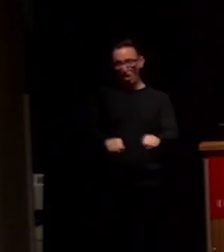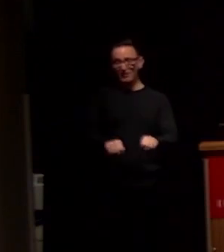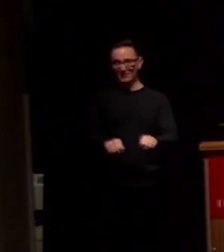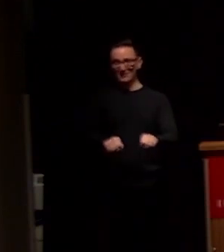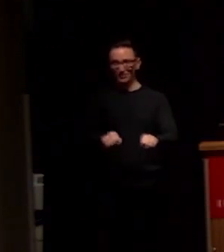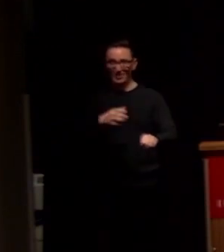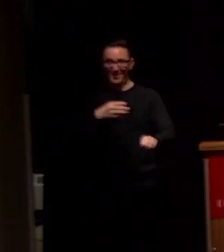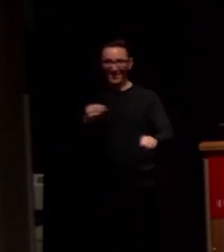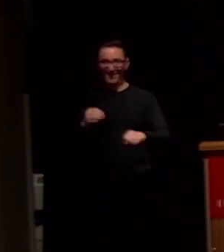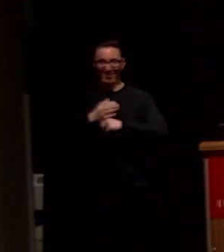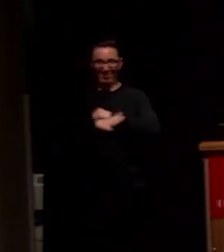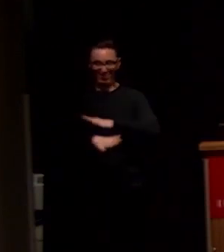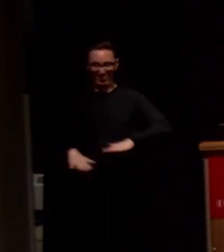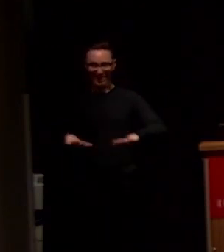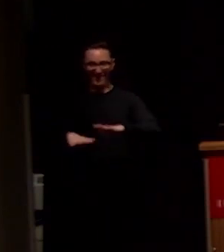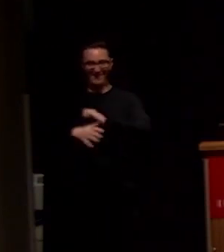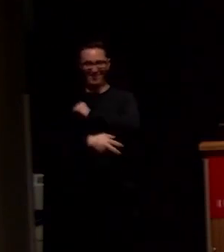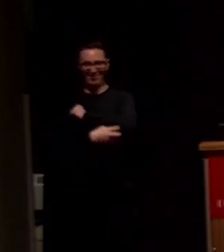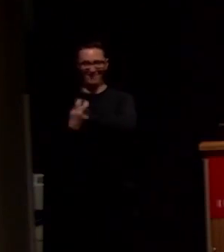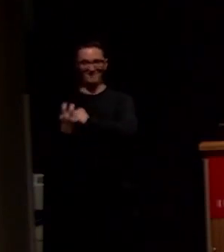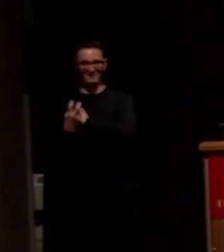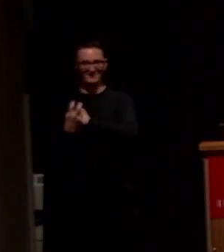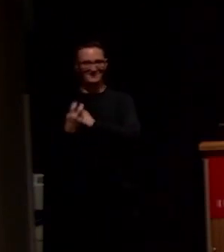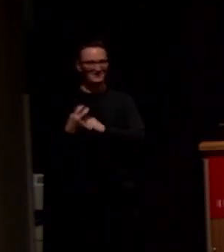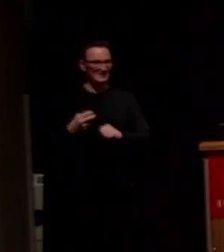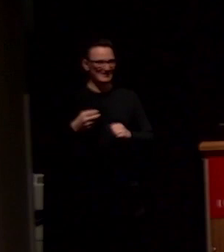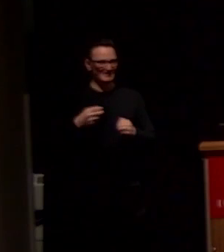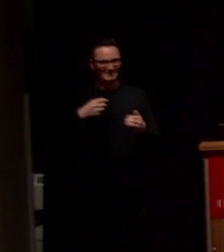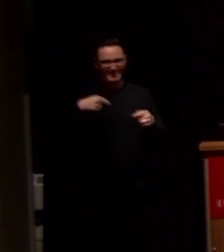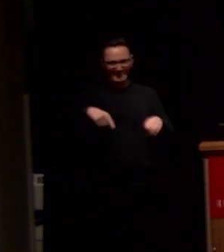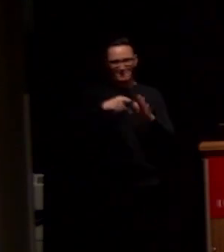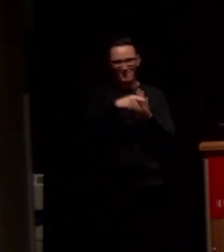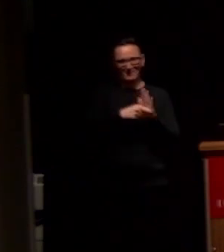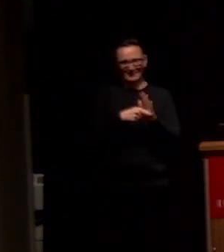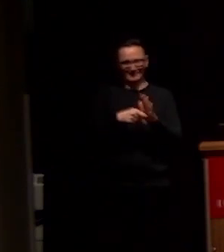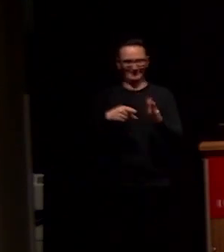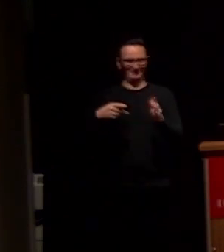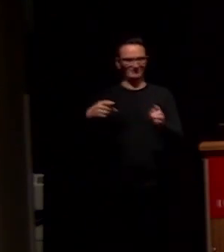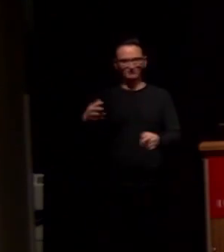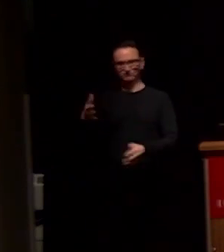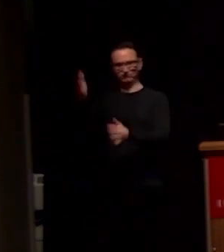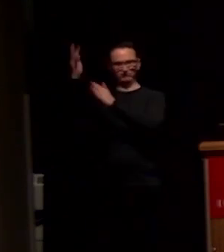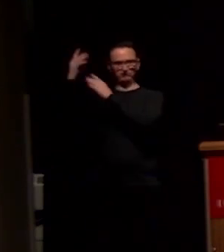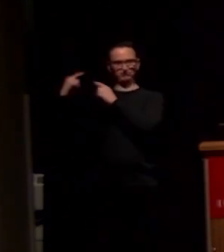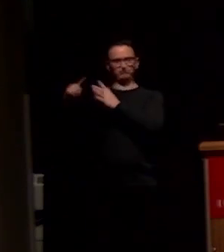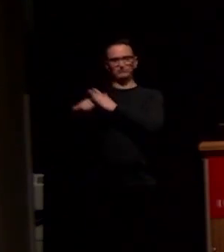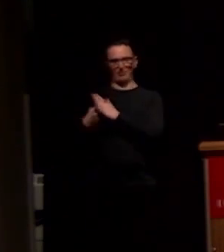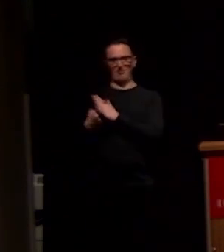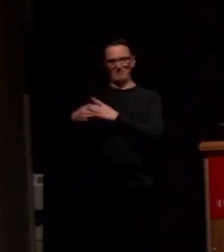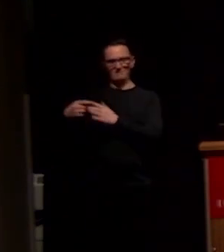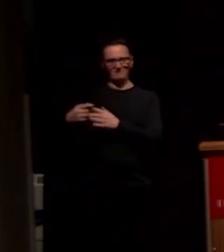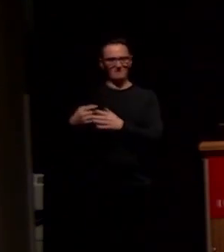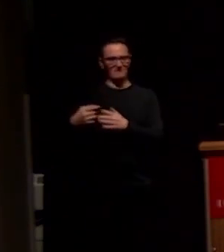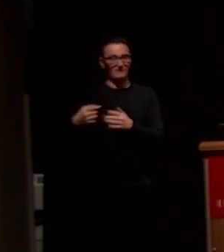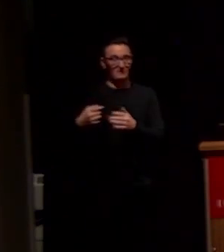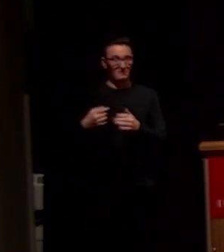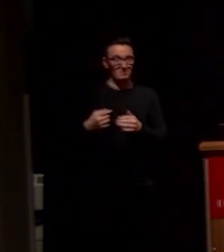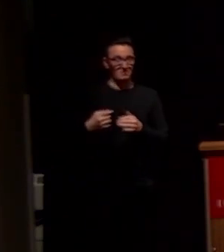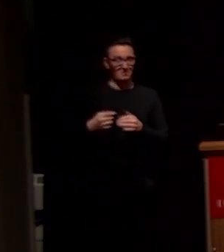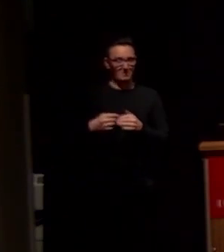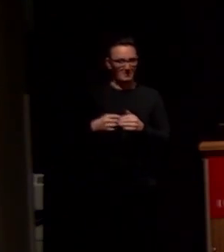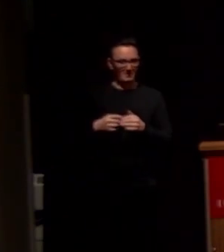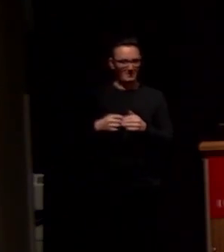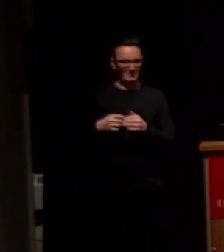called policies for hundreds of generations that have actually disempowered and disincentivized and disinvested